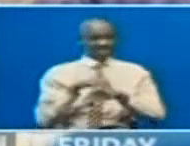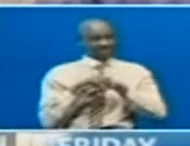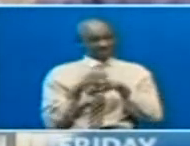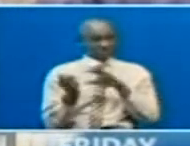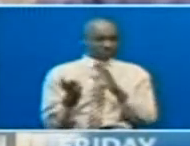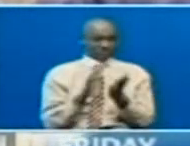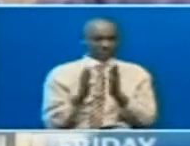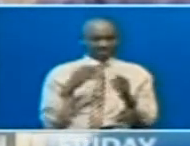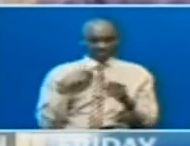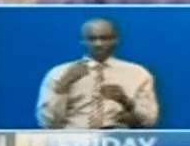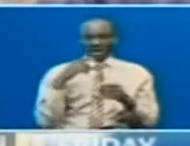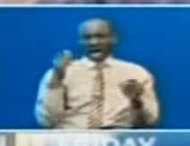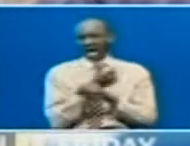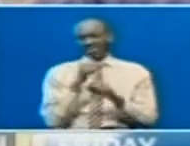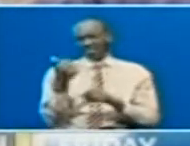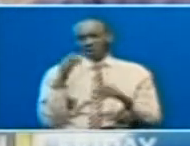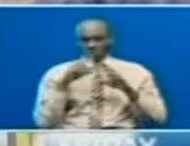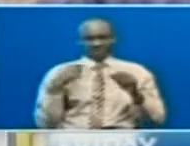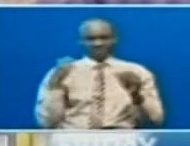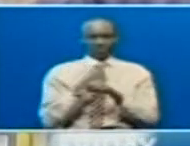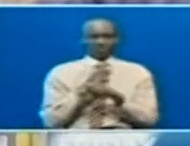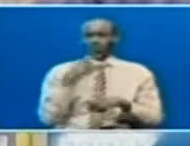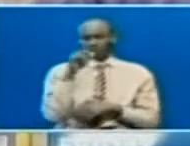are unpronounceable?